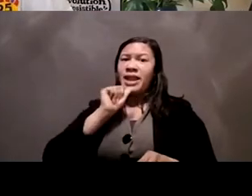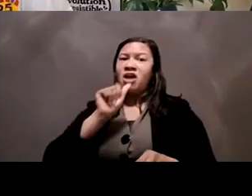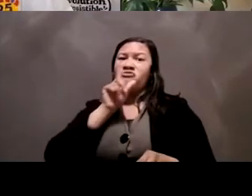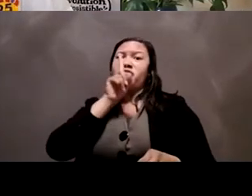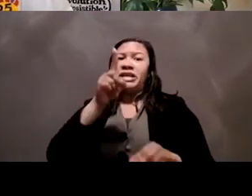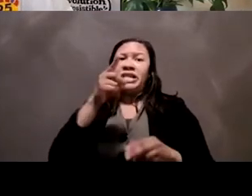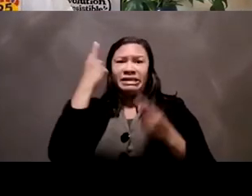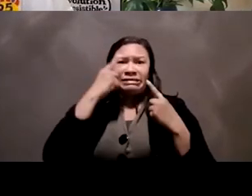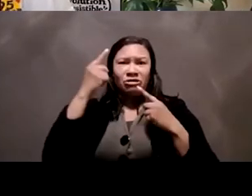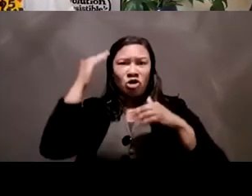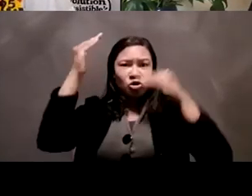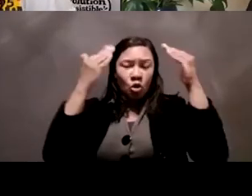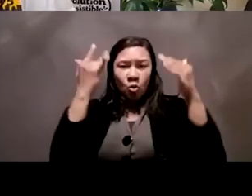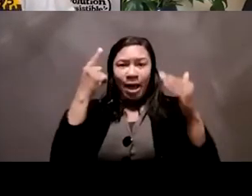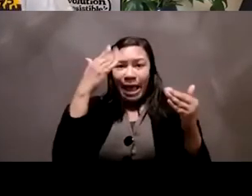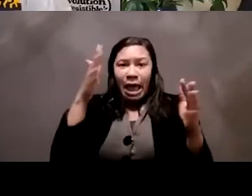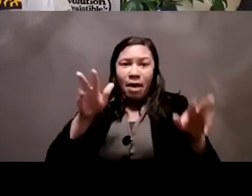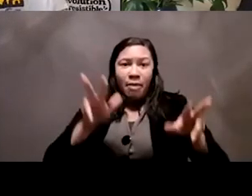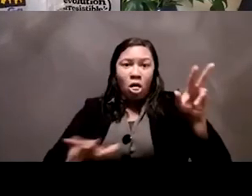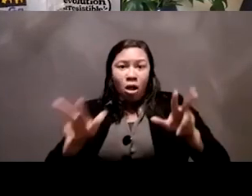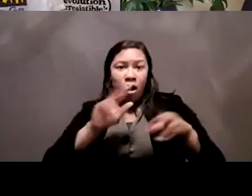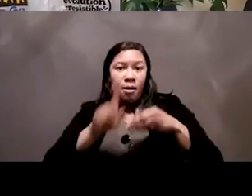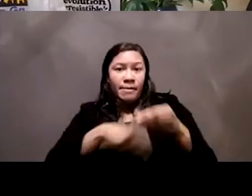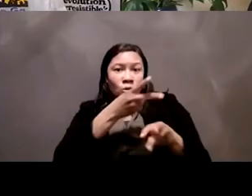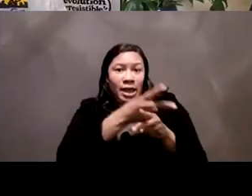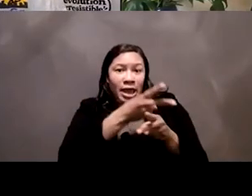Yeah, I mean, I feel like none of us